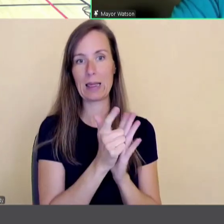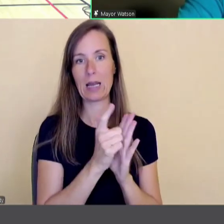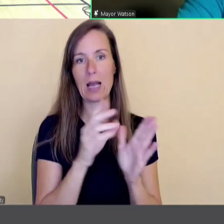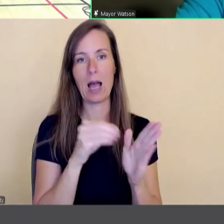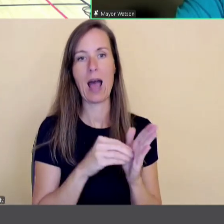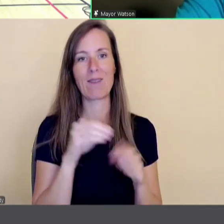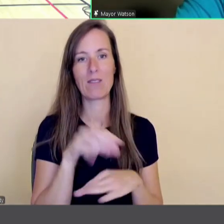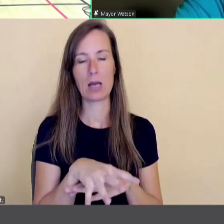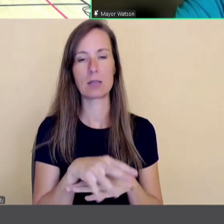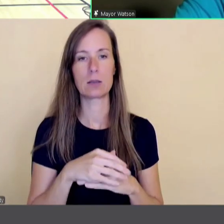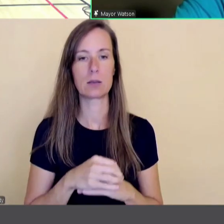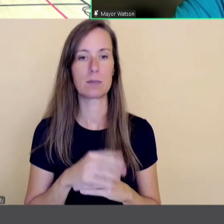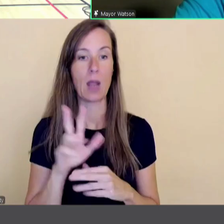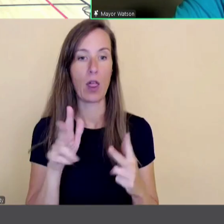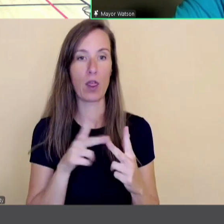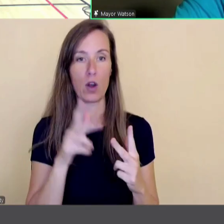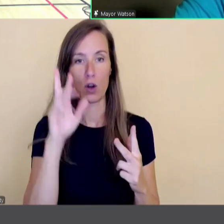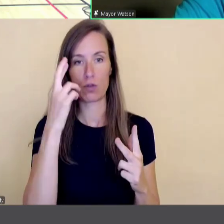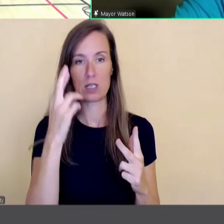And the third reason was